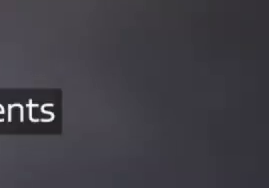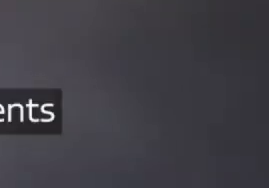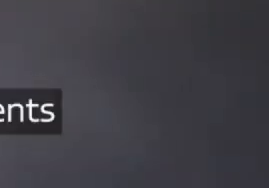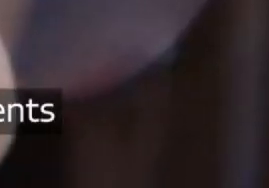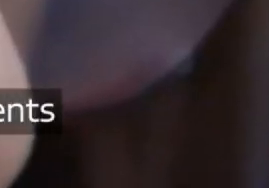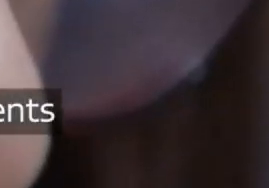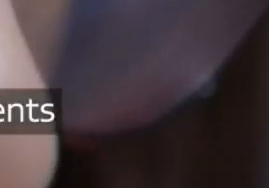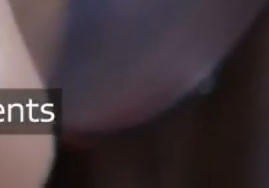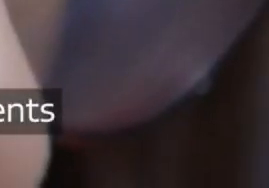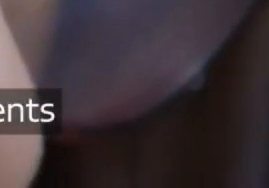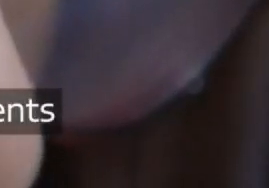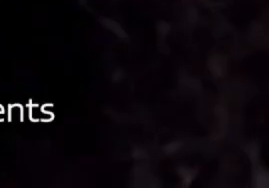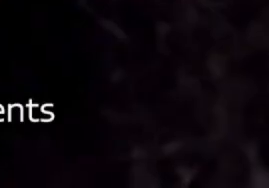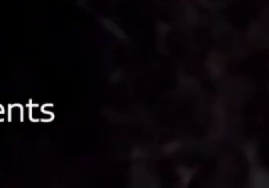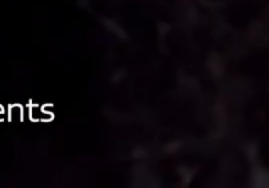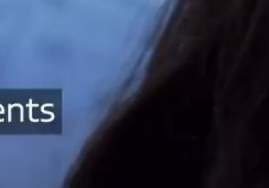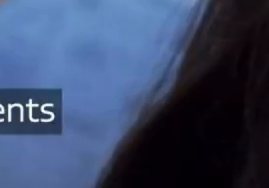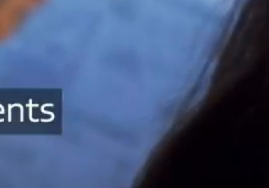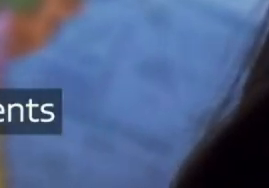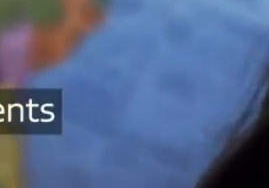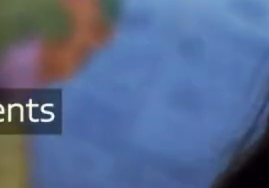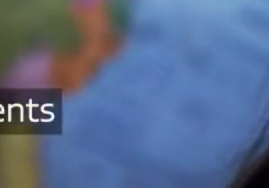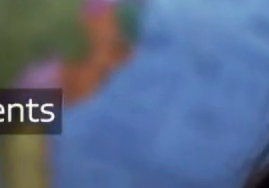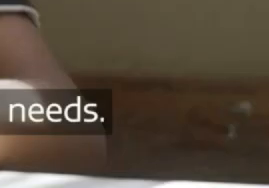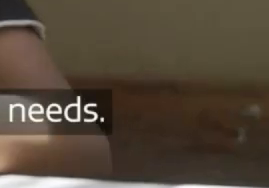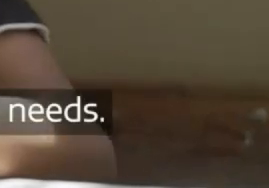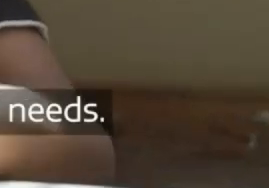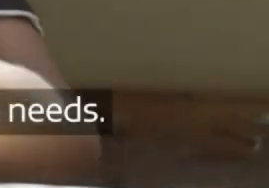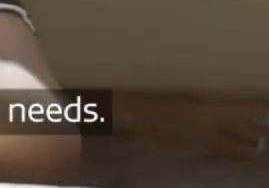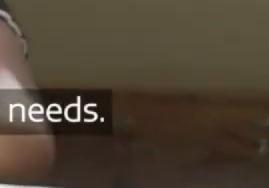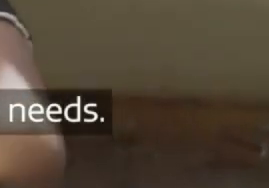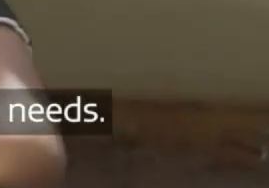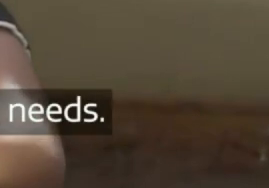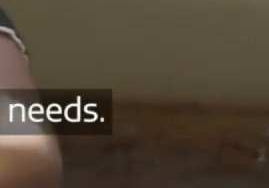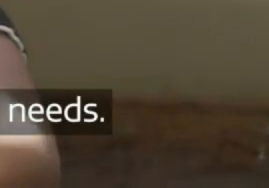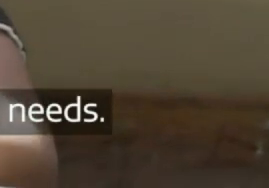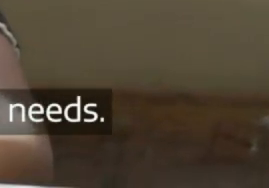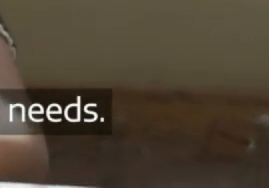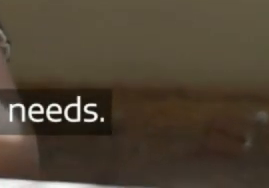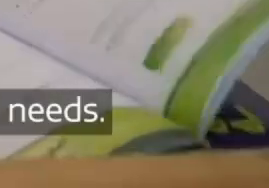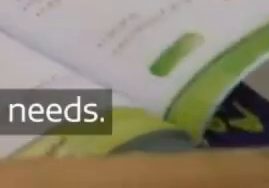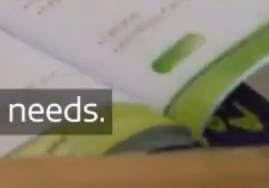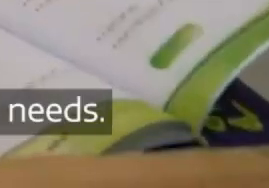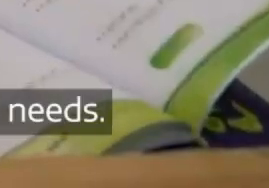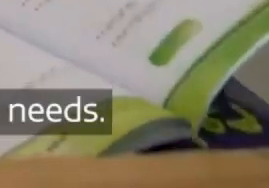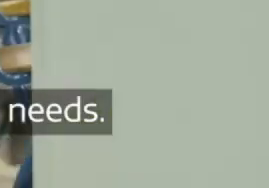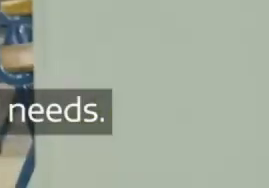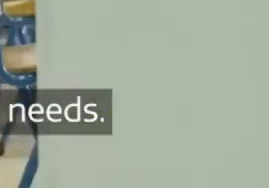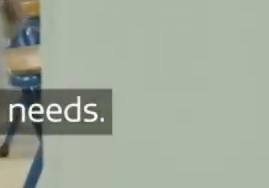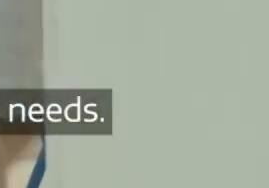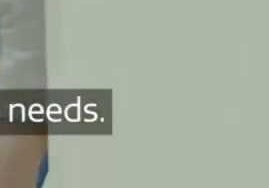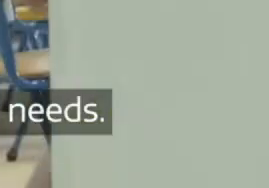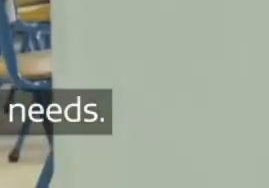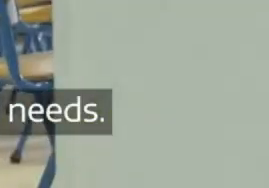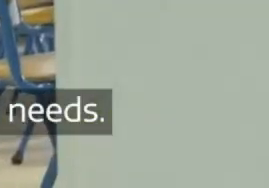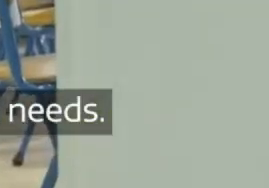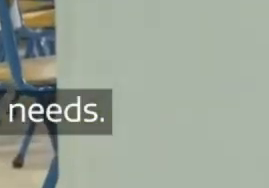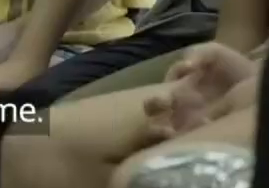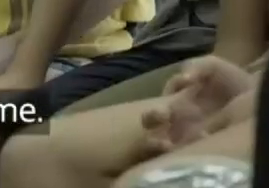and underlying disadvantages facing their students and directly address each individual's multi-layered